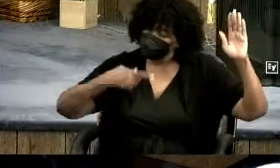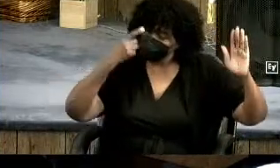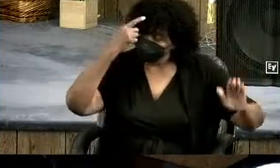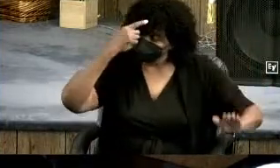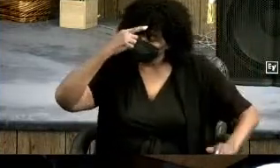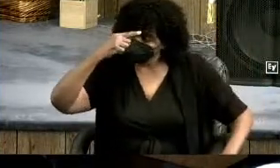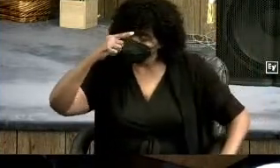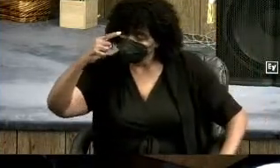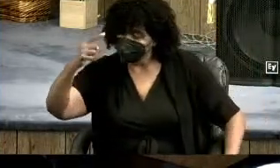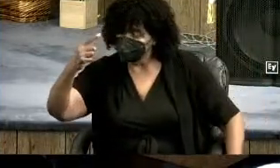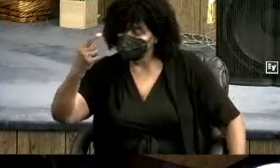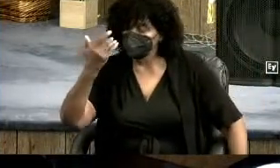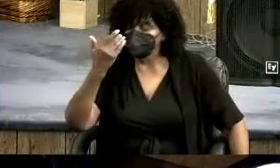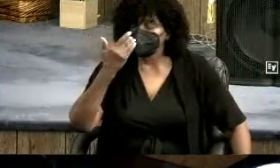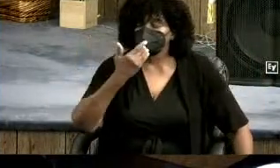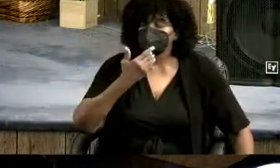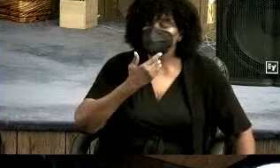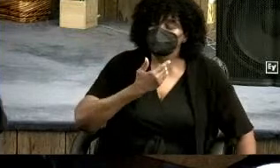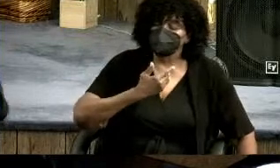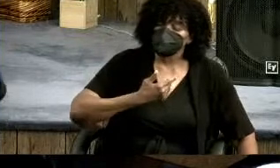Just for me.